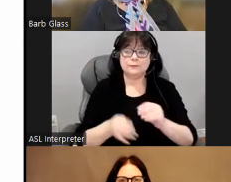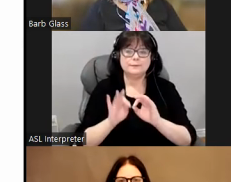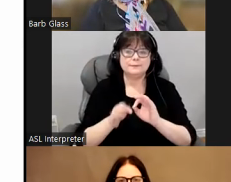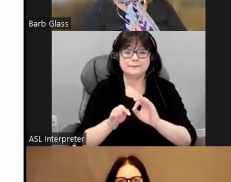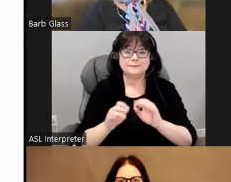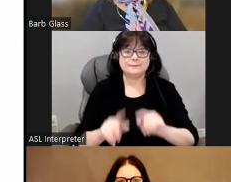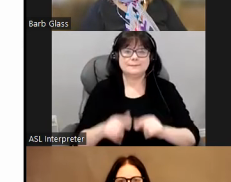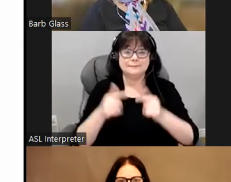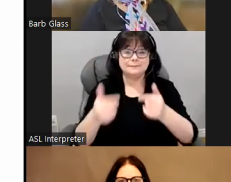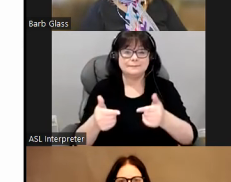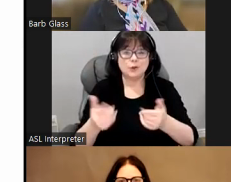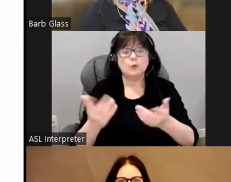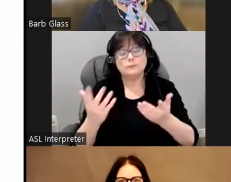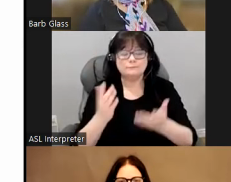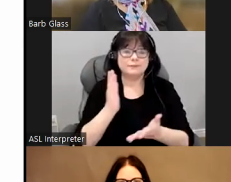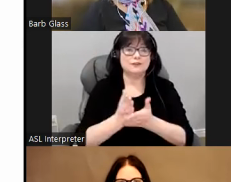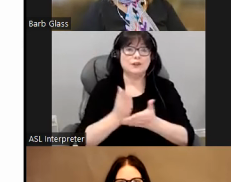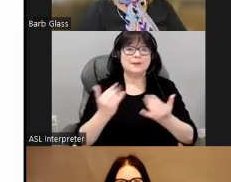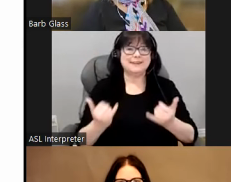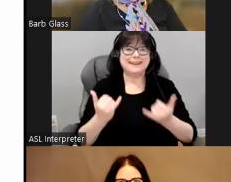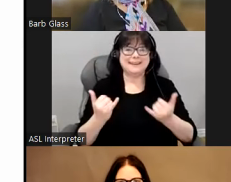So I will stop there